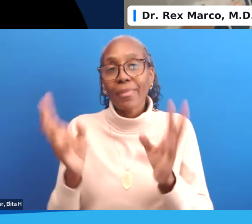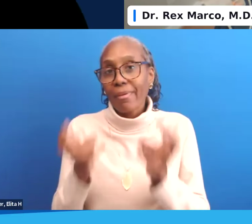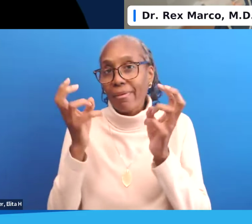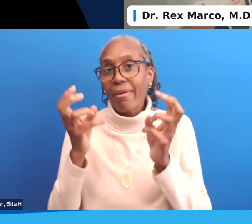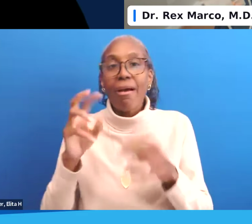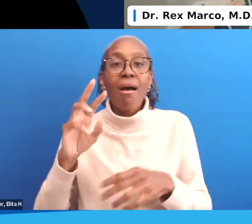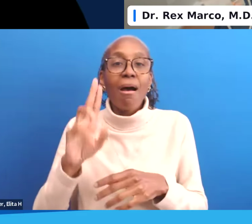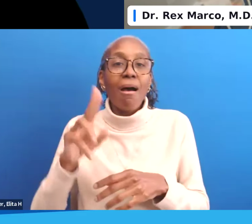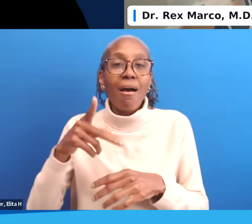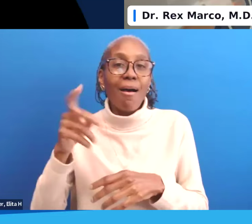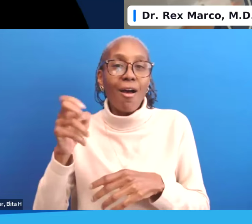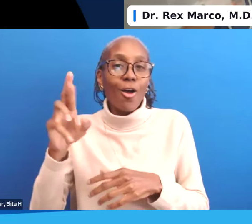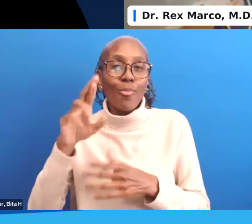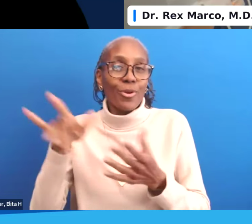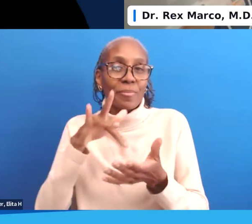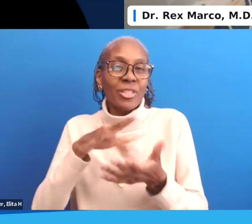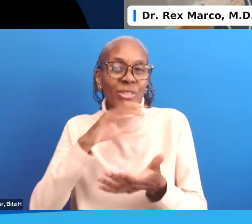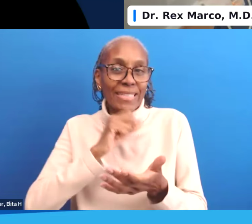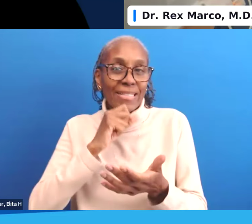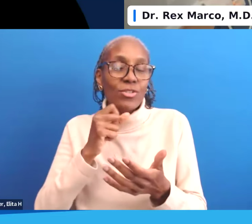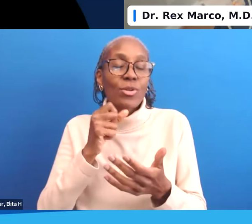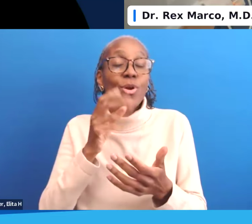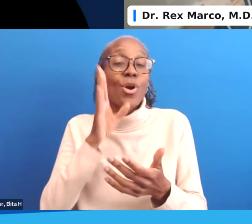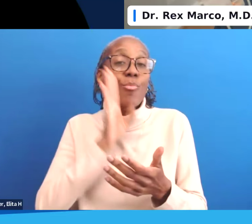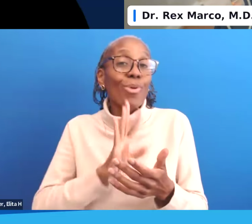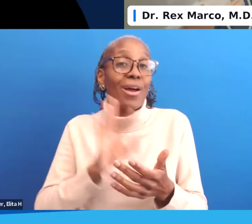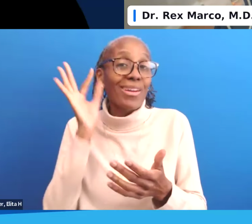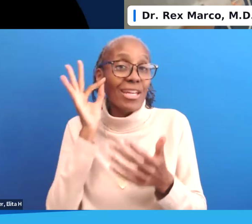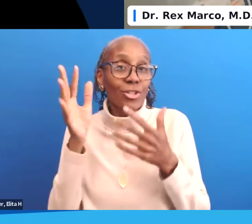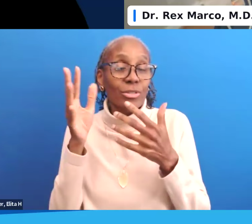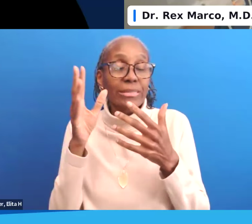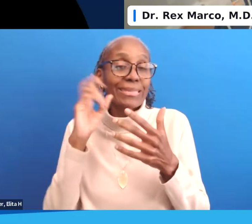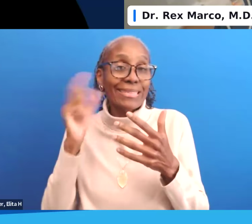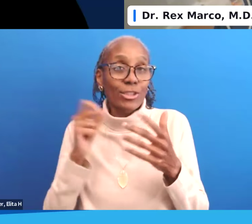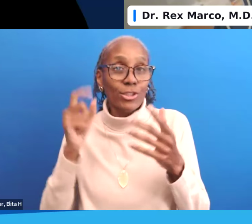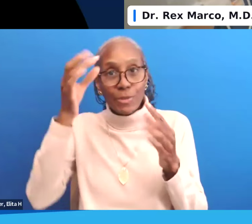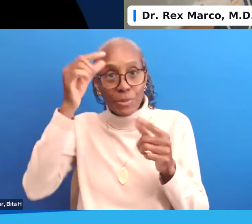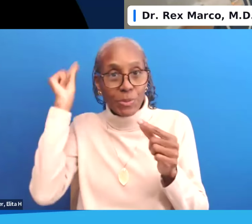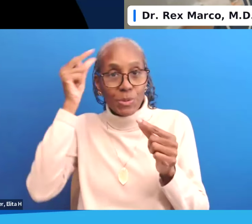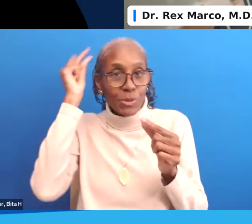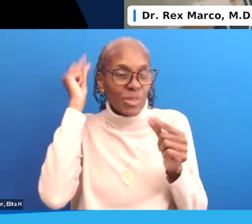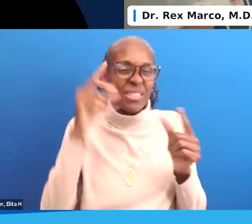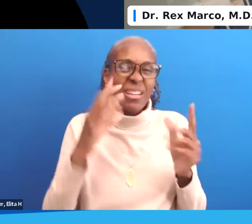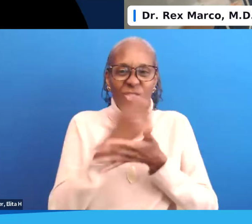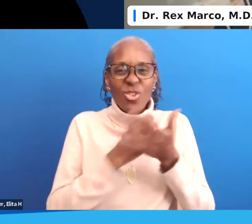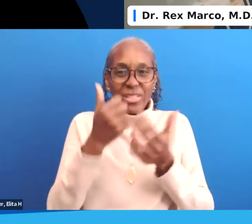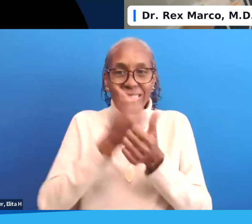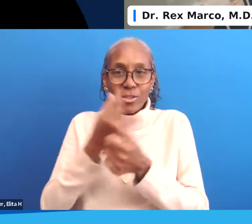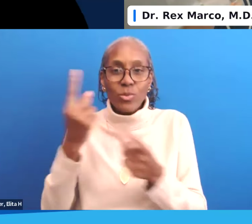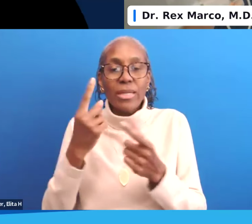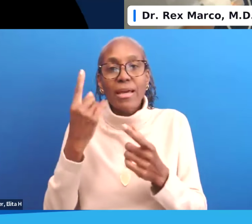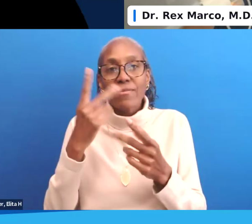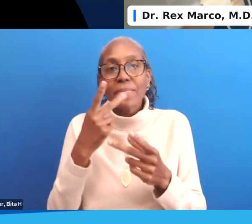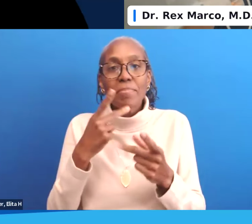it that way, with brown hair with silver streaks that I have earned every one of them. I wear pink rimmed